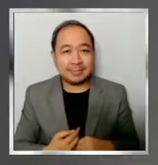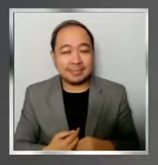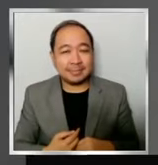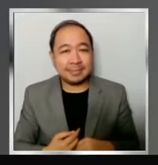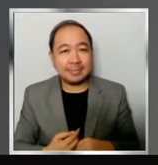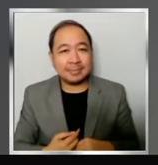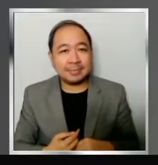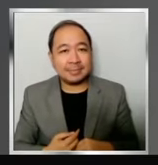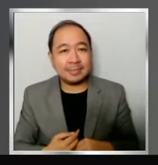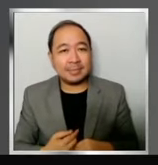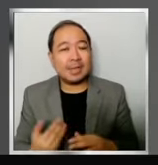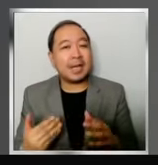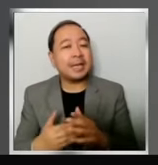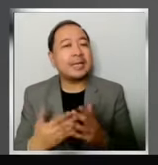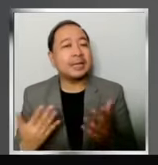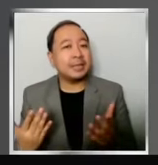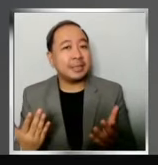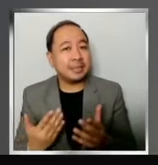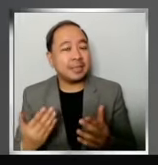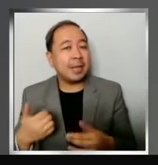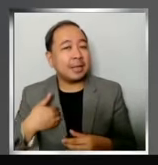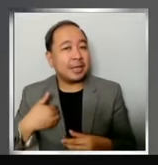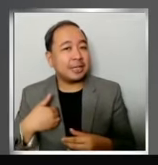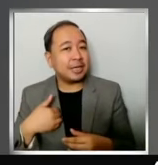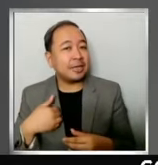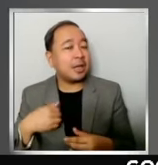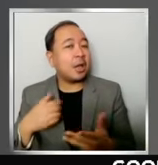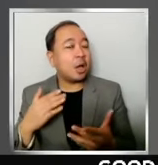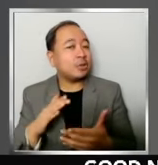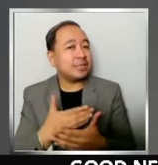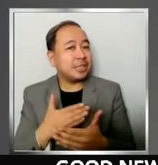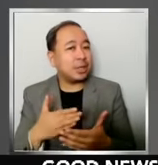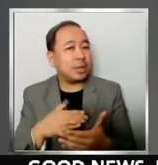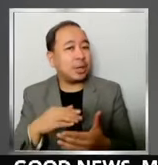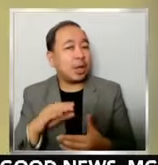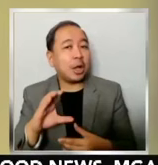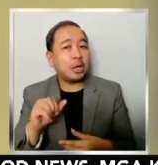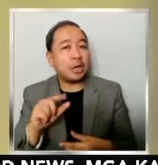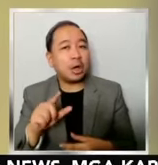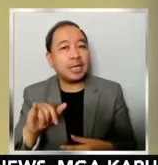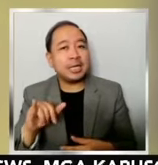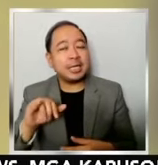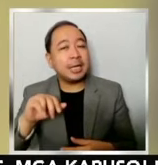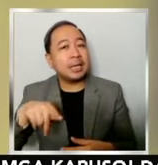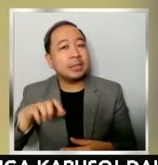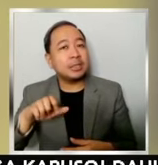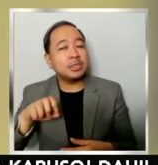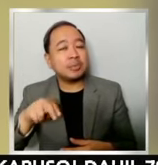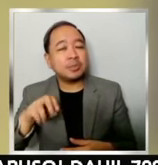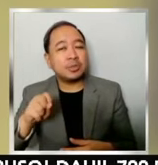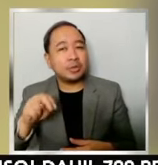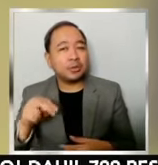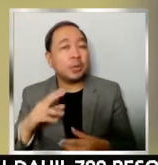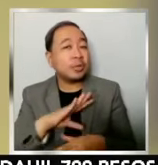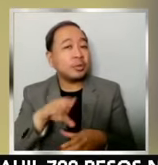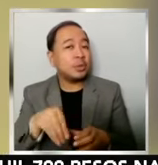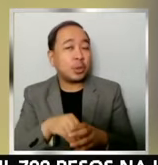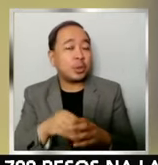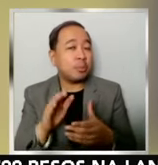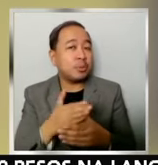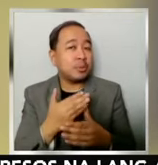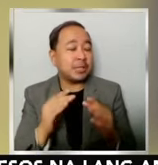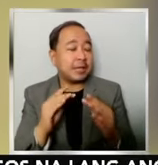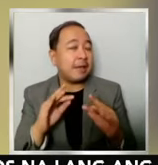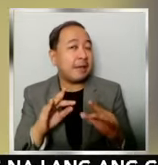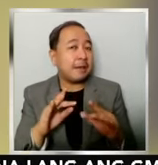Back in the PH naman, si Canadian pop star Carly Rae Jepsen matapos dumalo sa isang music festival sa Australia. At mukhang hindi lang Filipino